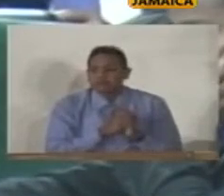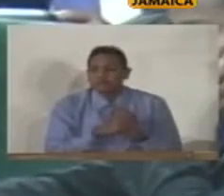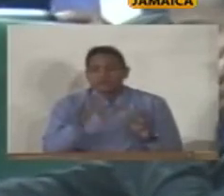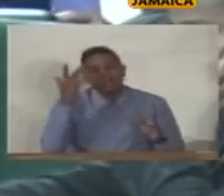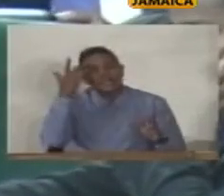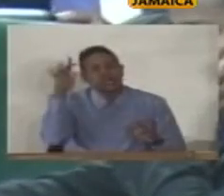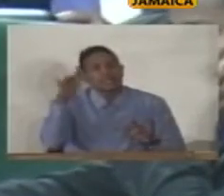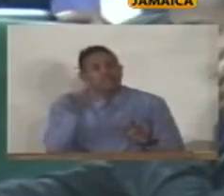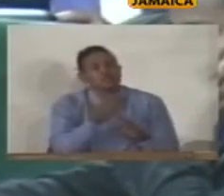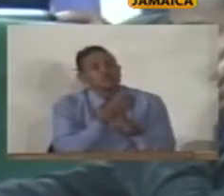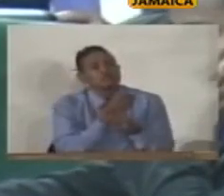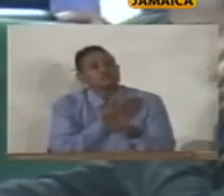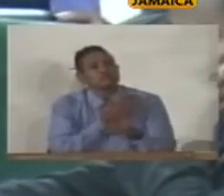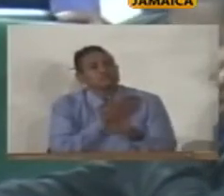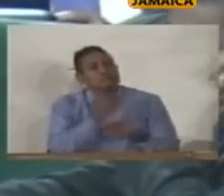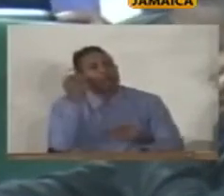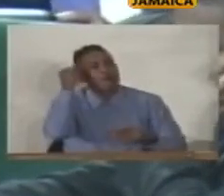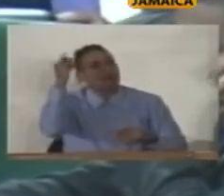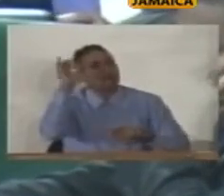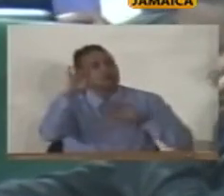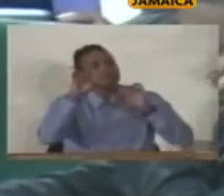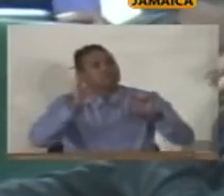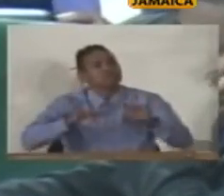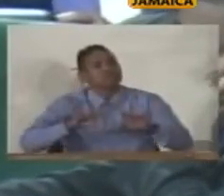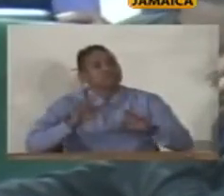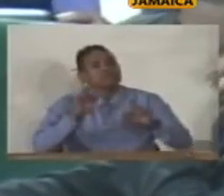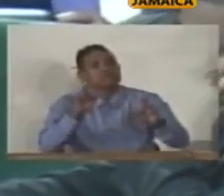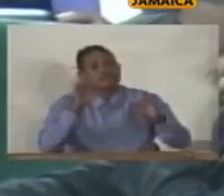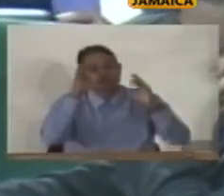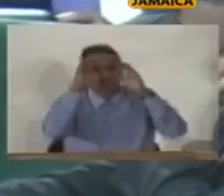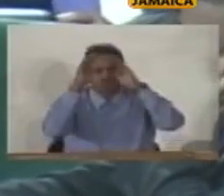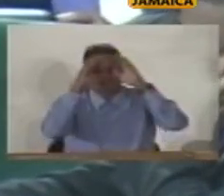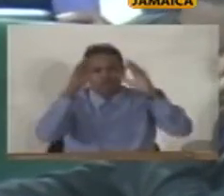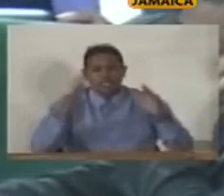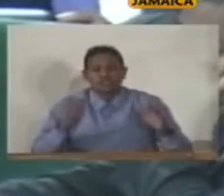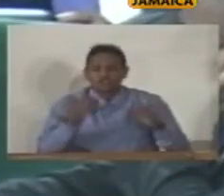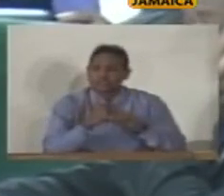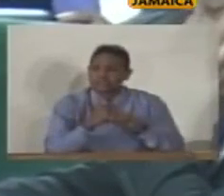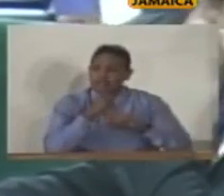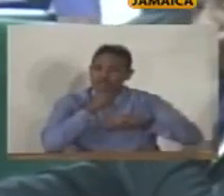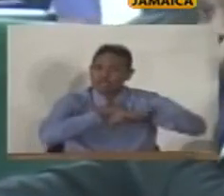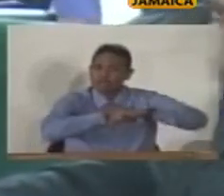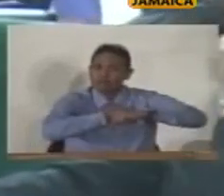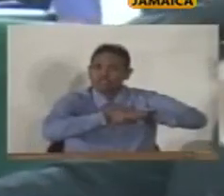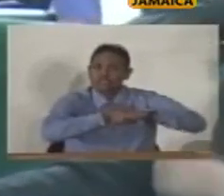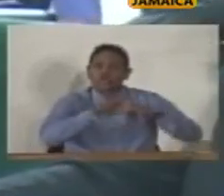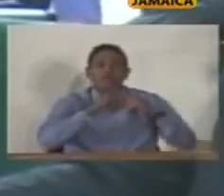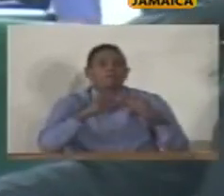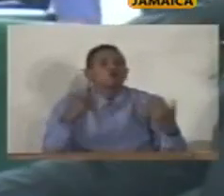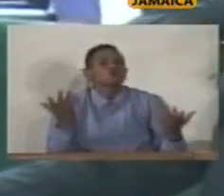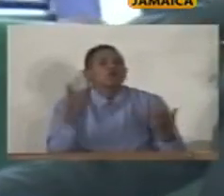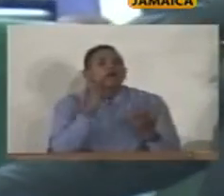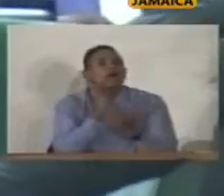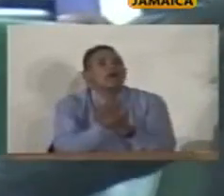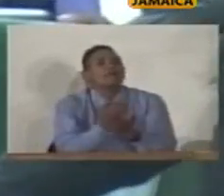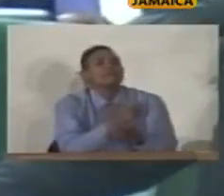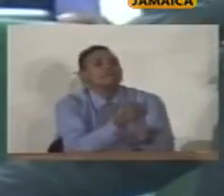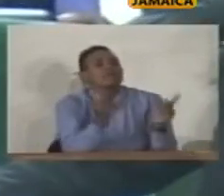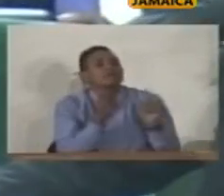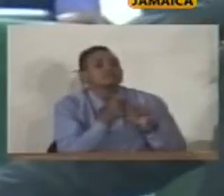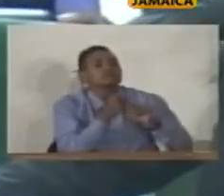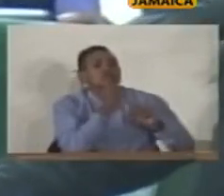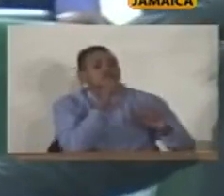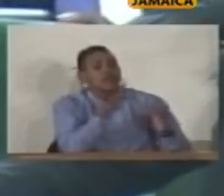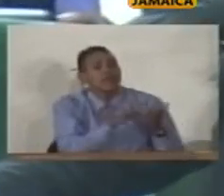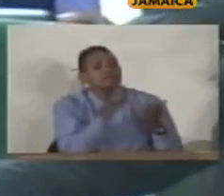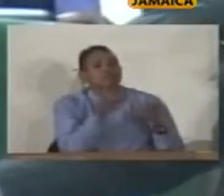Intellectual property rights gives creators the protection as well as help them to